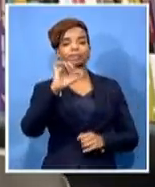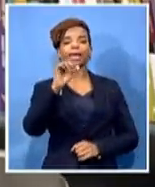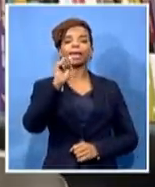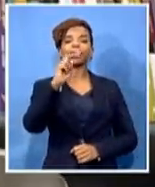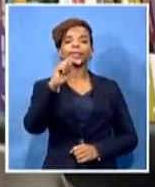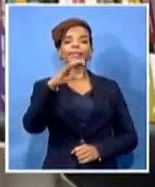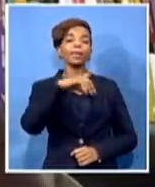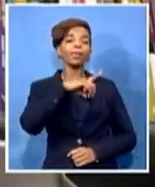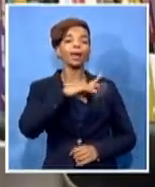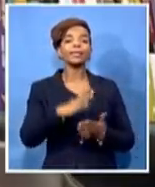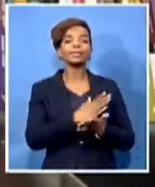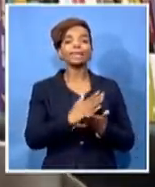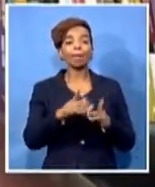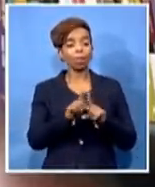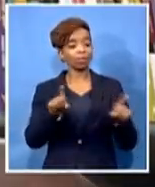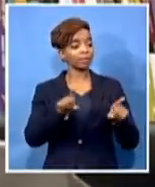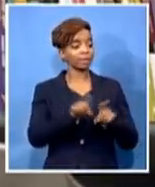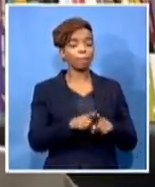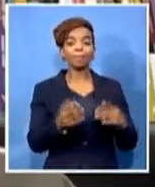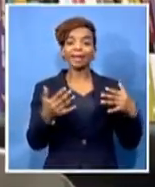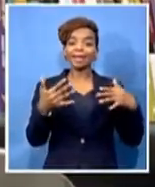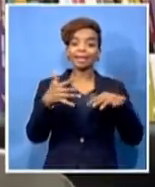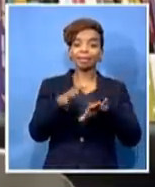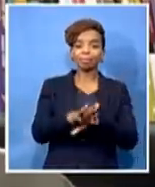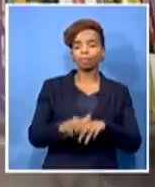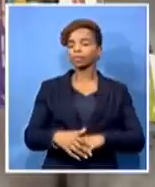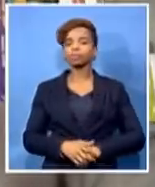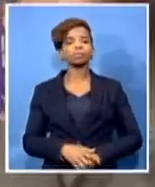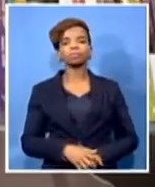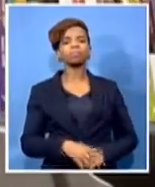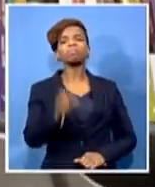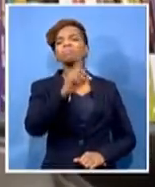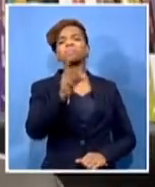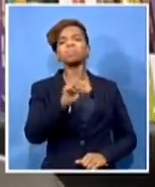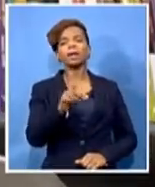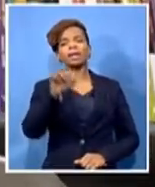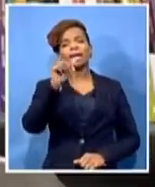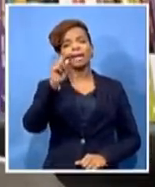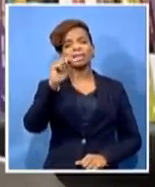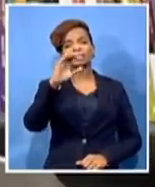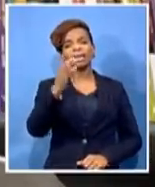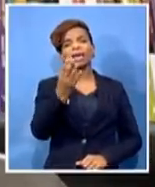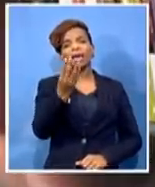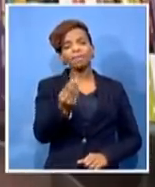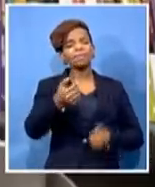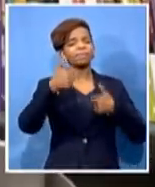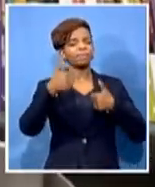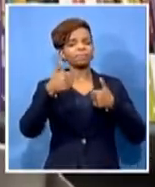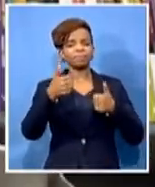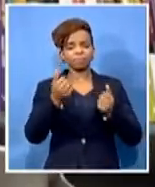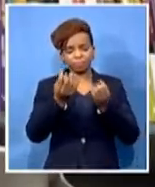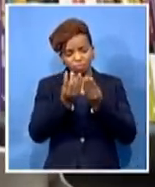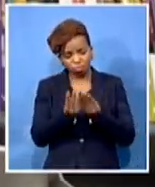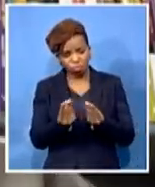implement. That the ANC has got very good resolutions, very good program of action, which translate